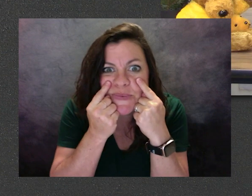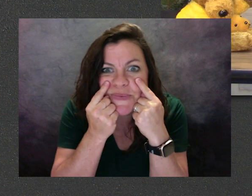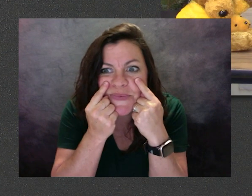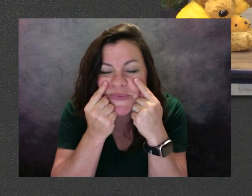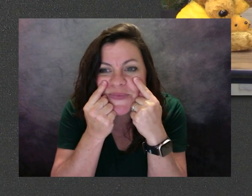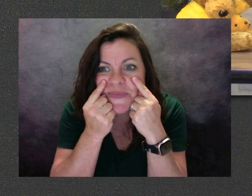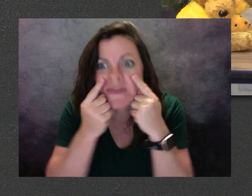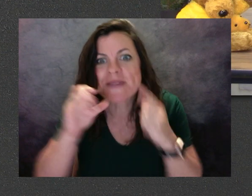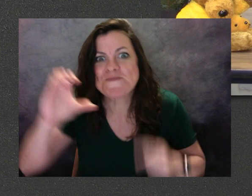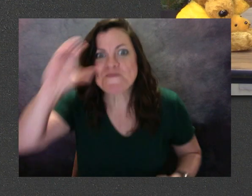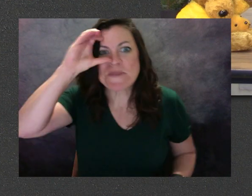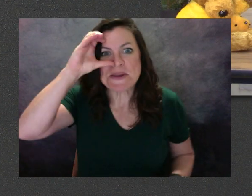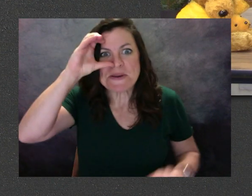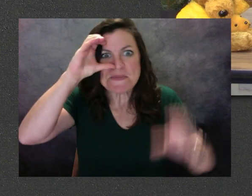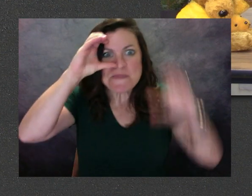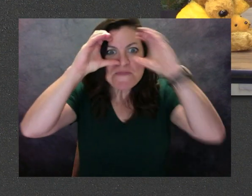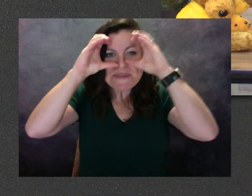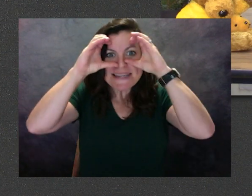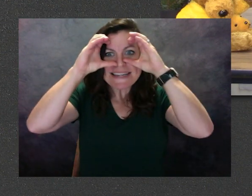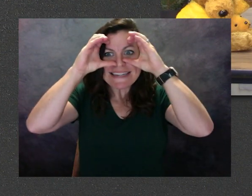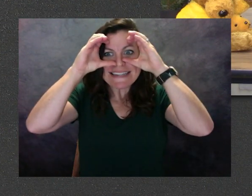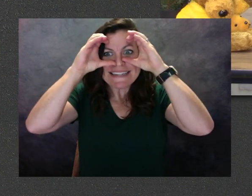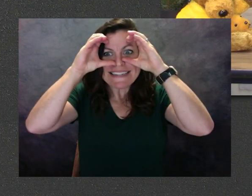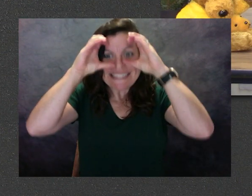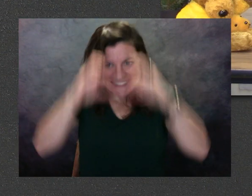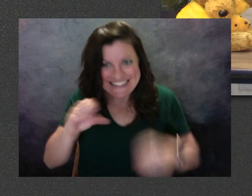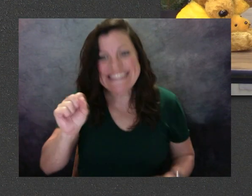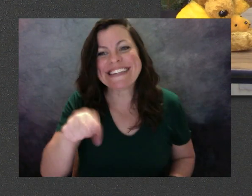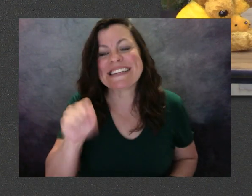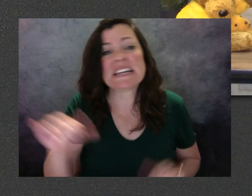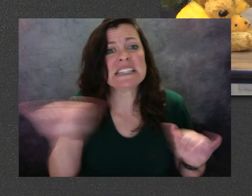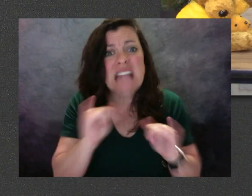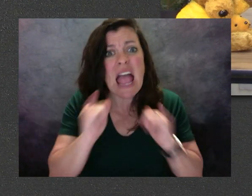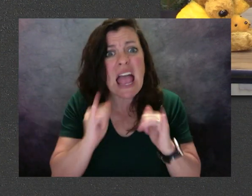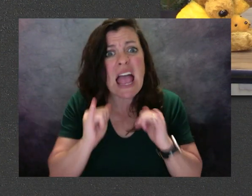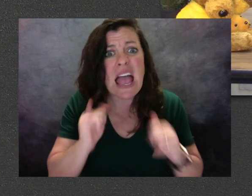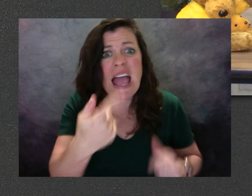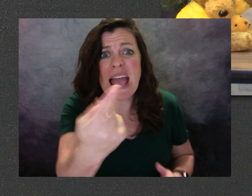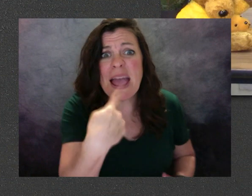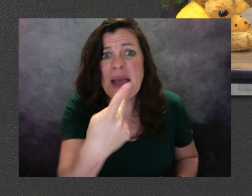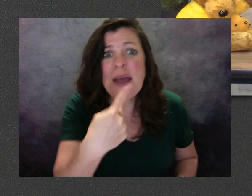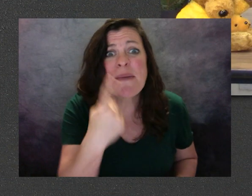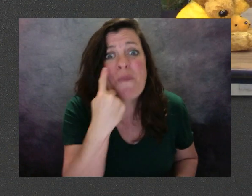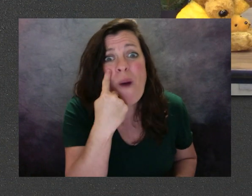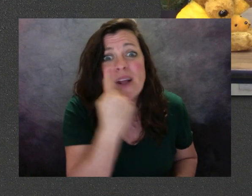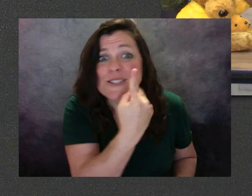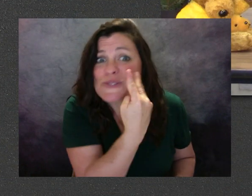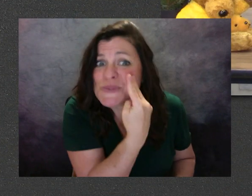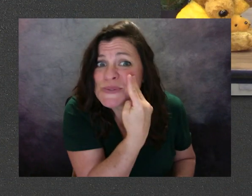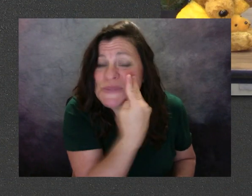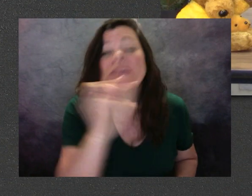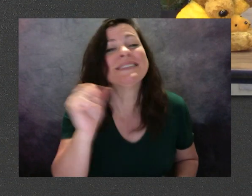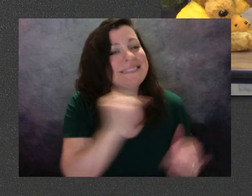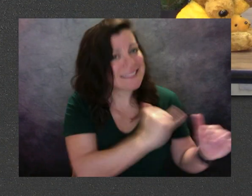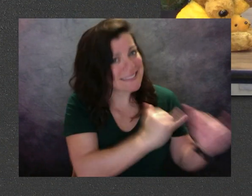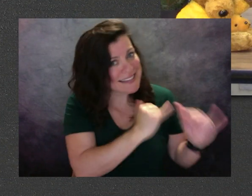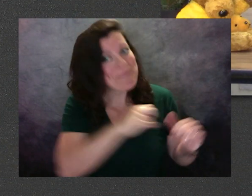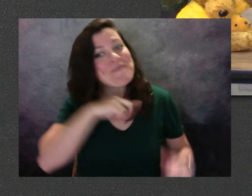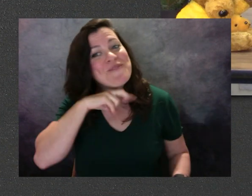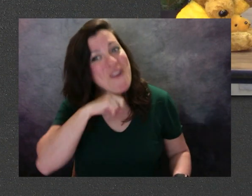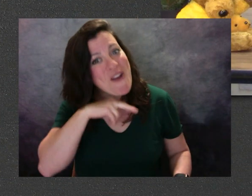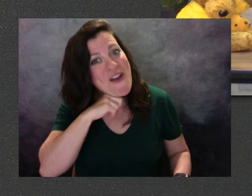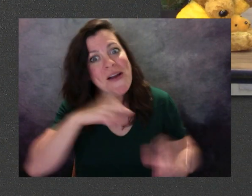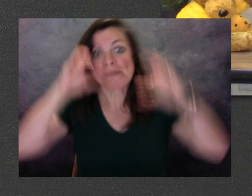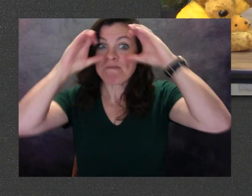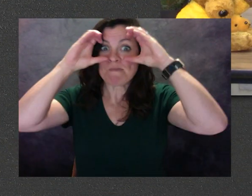2. Yeah, our frog needs 2 eyes too. All right, cut, cut, cut. Good job. So now